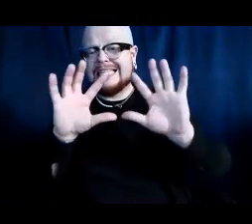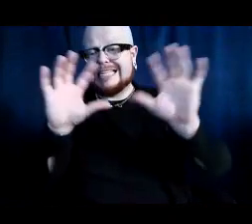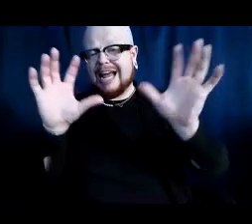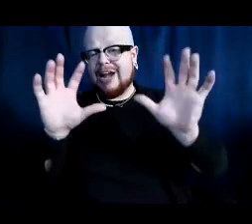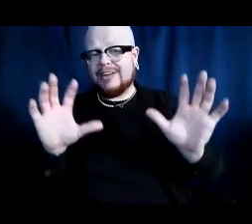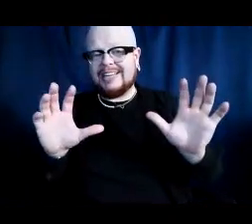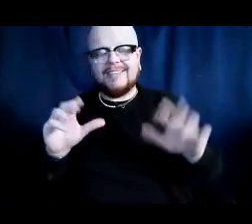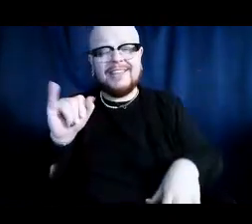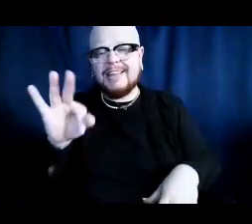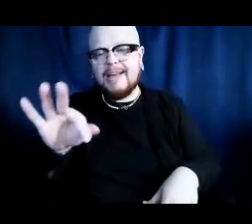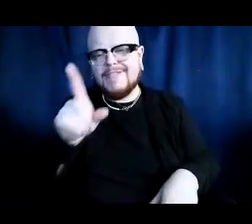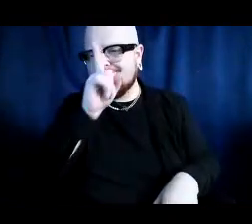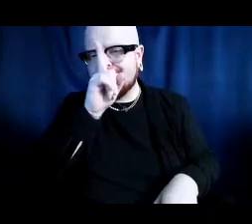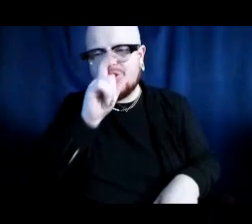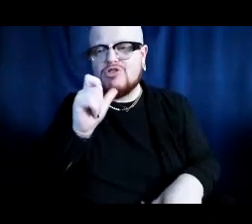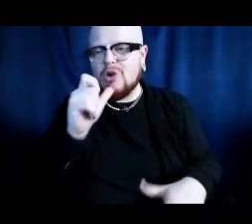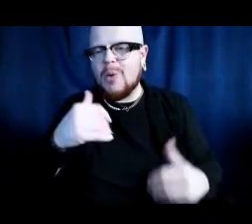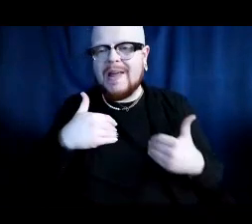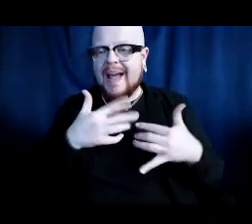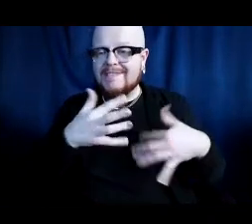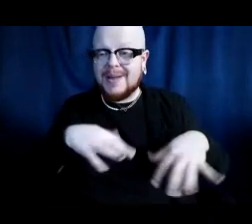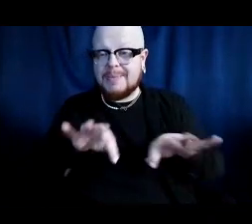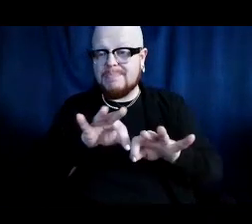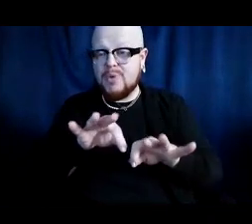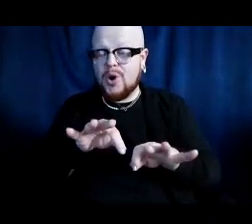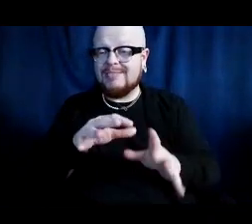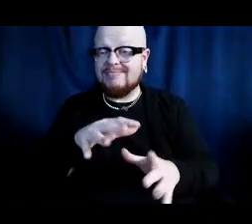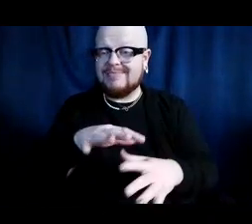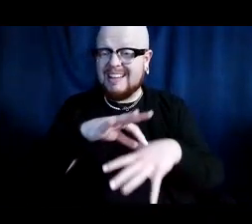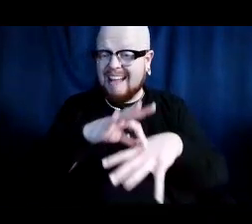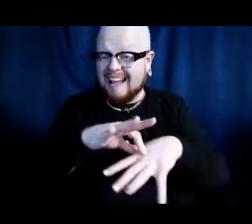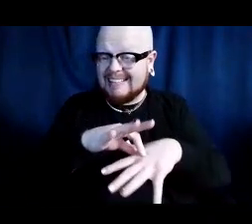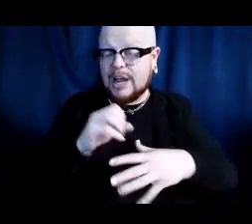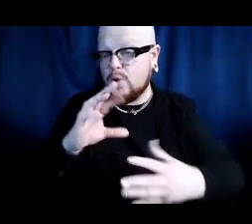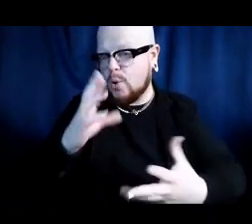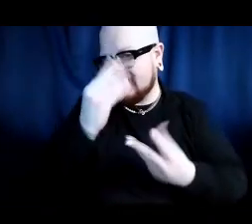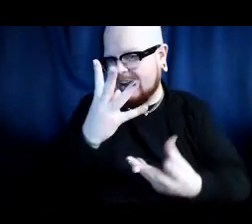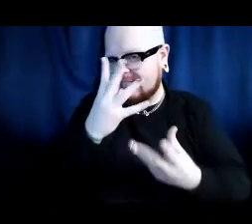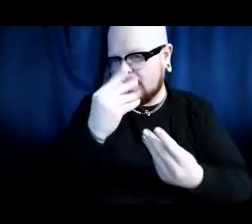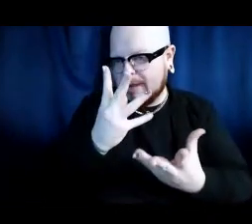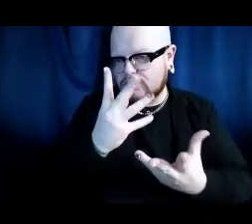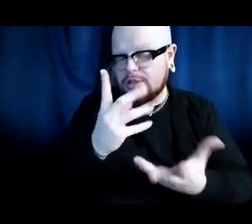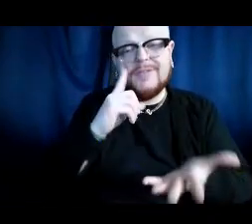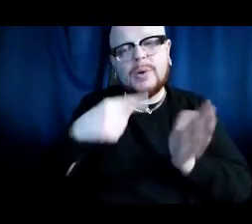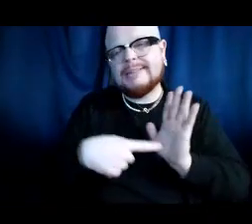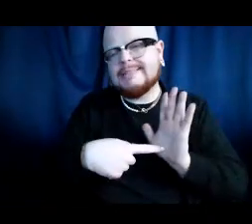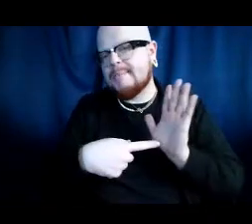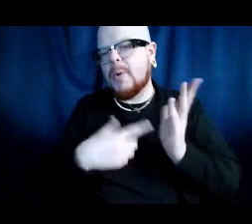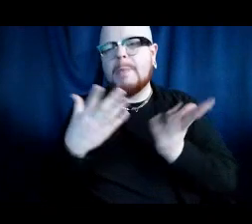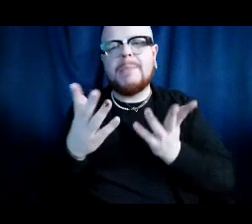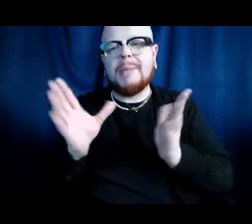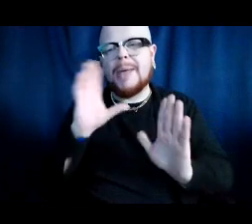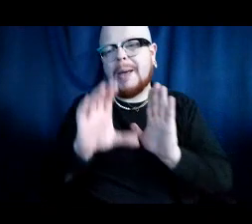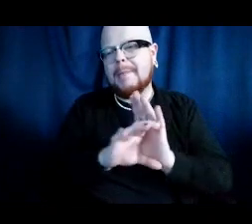essential content and information. This may occur when images are used primarily for visual